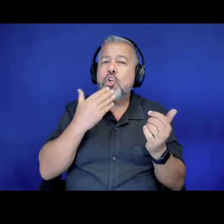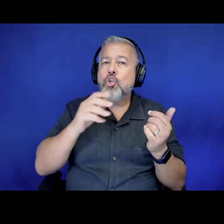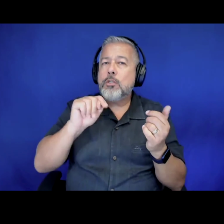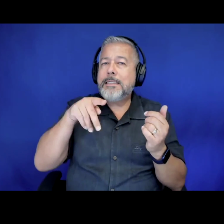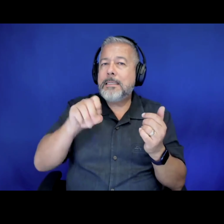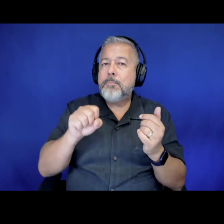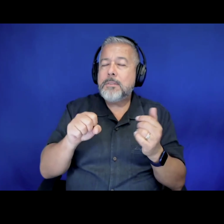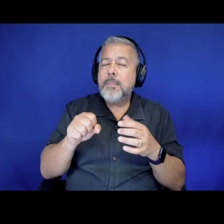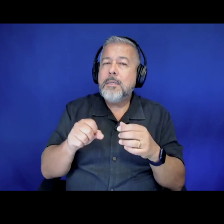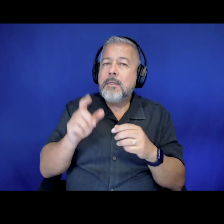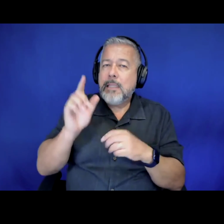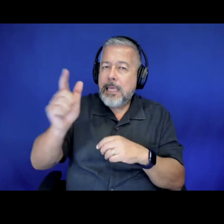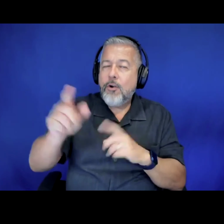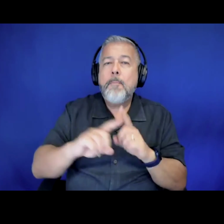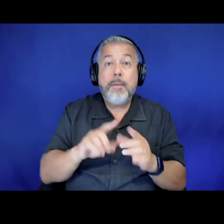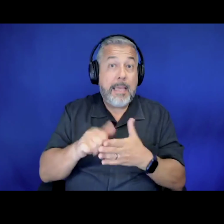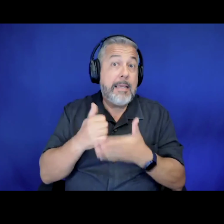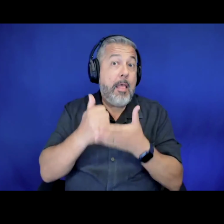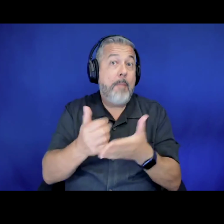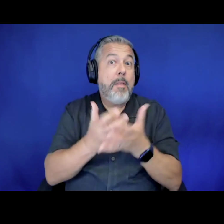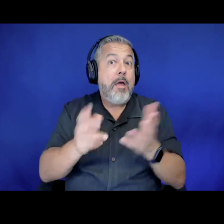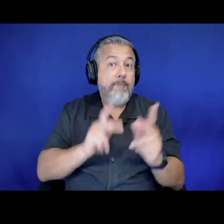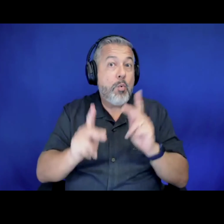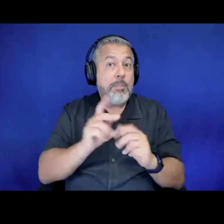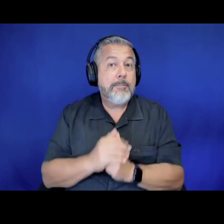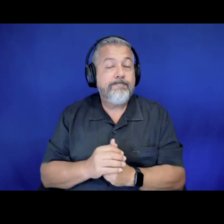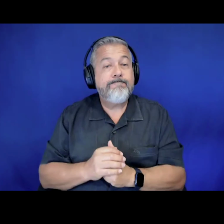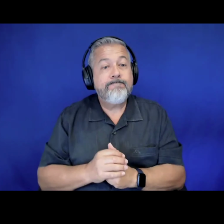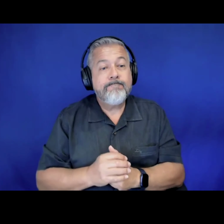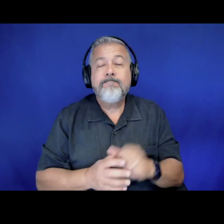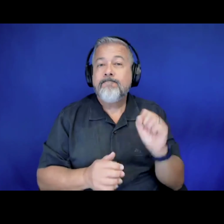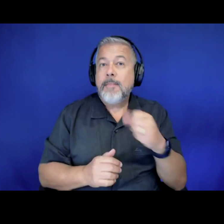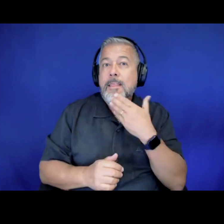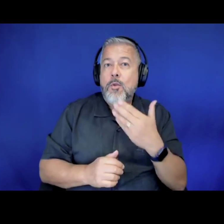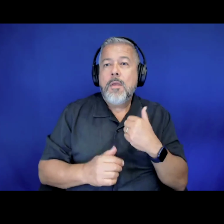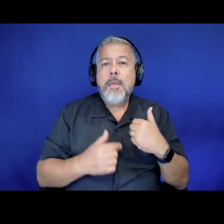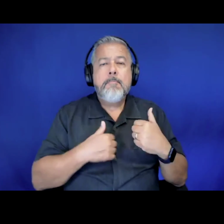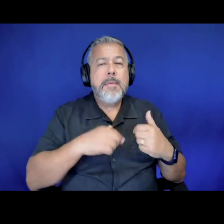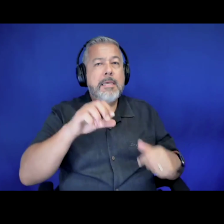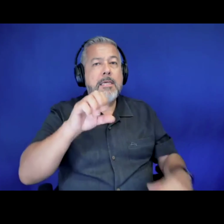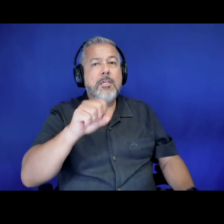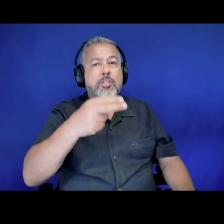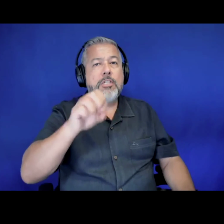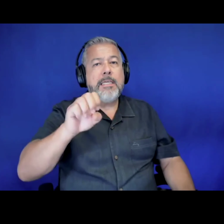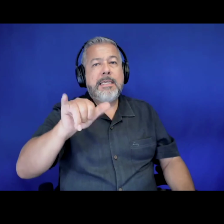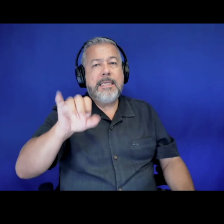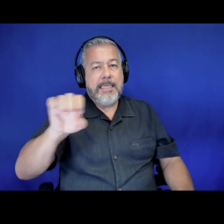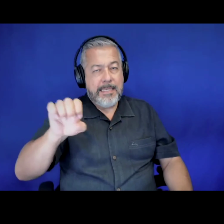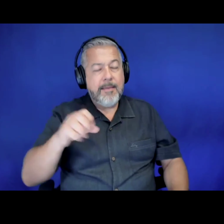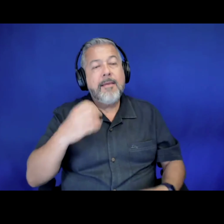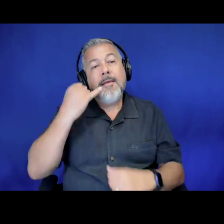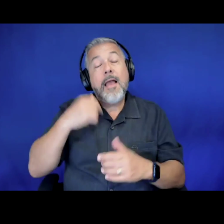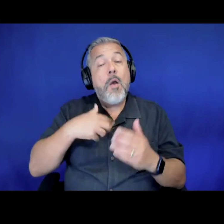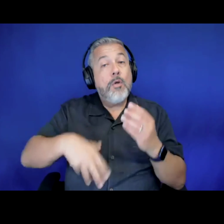line, but that could be helpful for a lot of folks. Yeah, thank you, This is Michelle. That's Shi. a good point. I also want to add that if